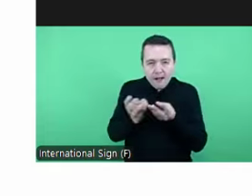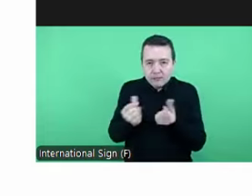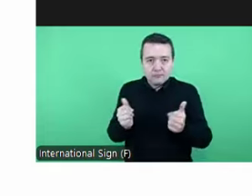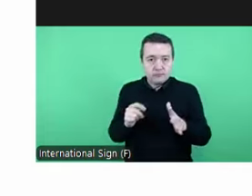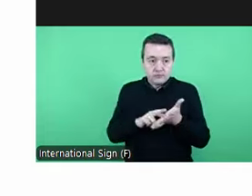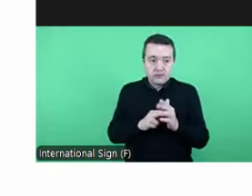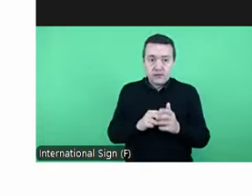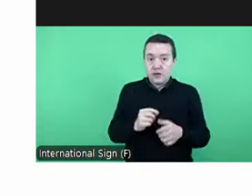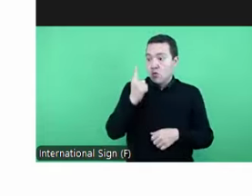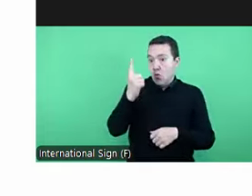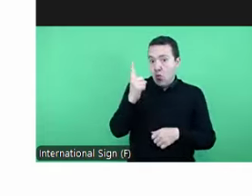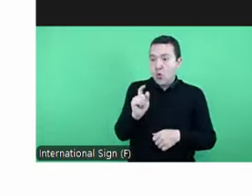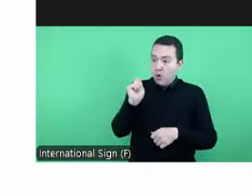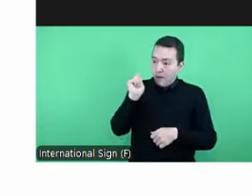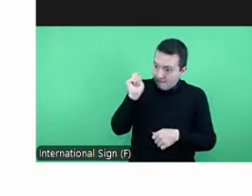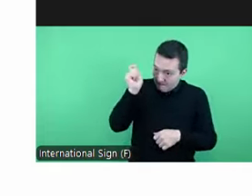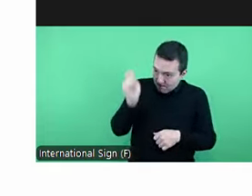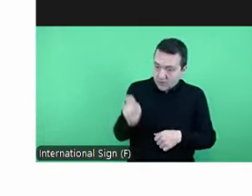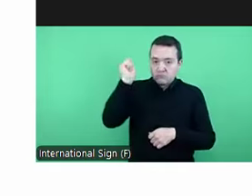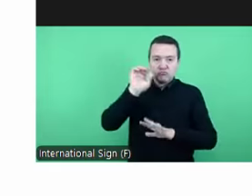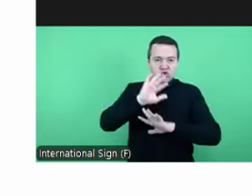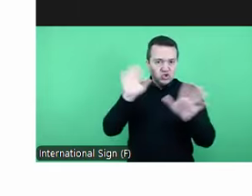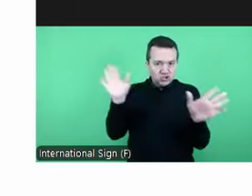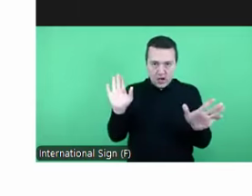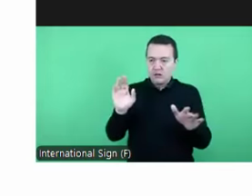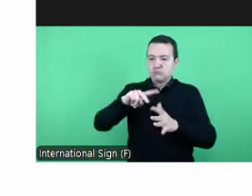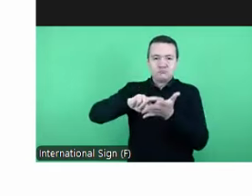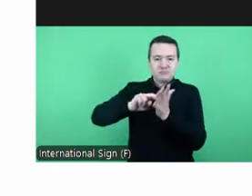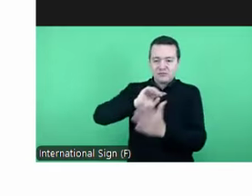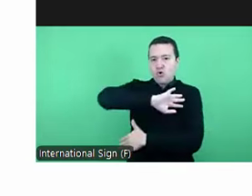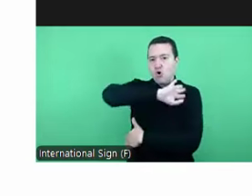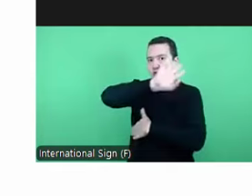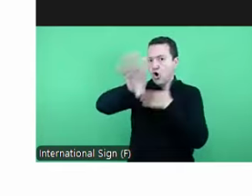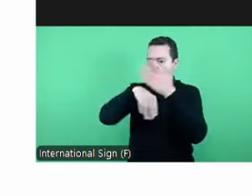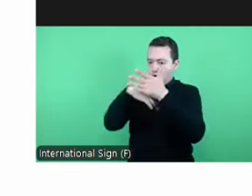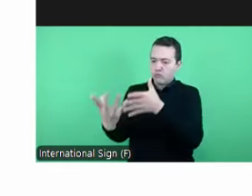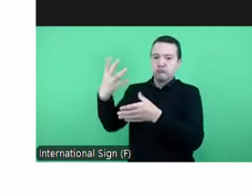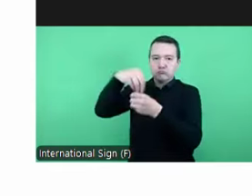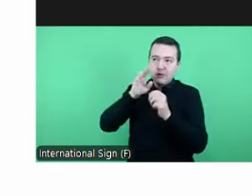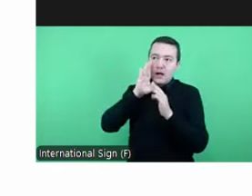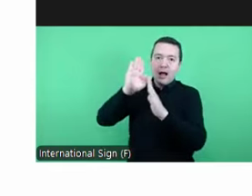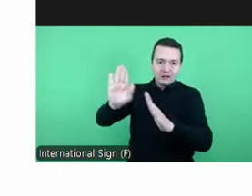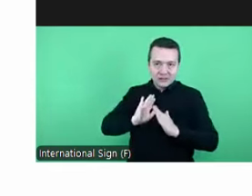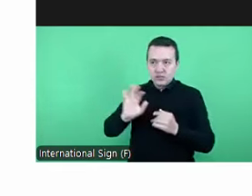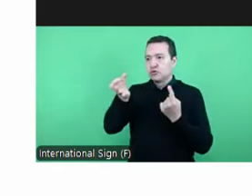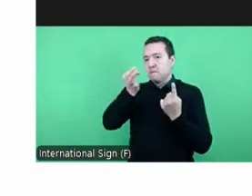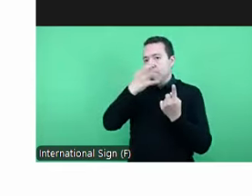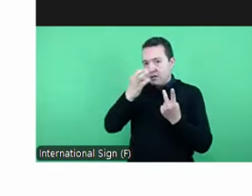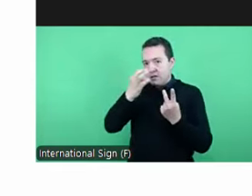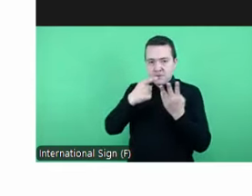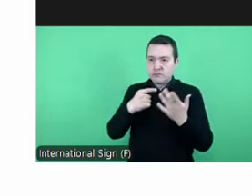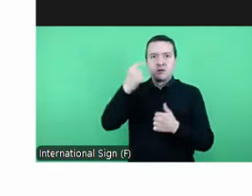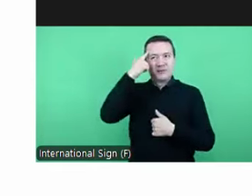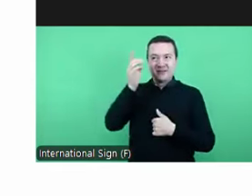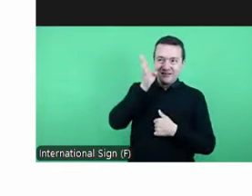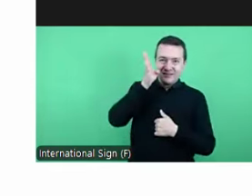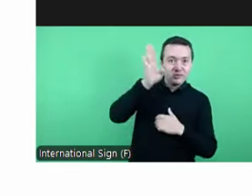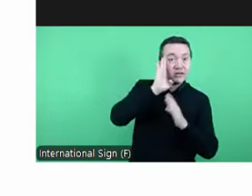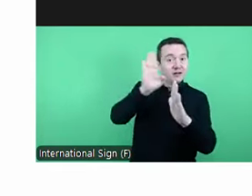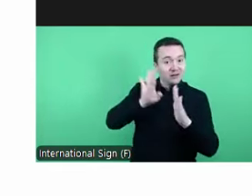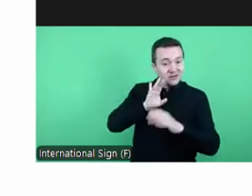for it to be one ticket per treatment and not one ticket per medicine. Because this way we also avoid